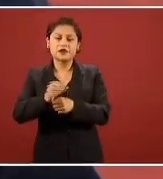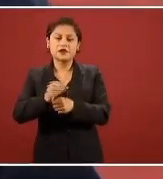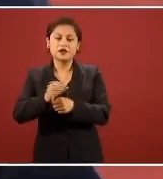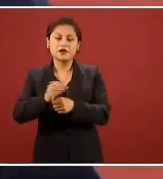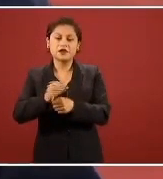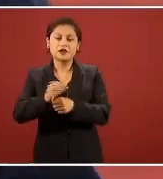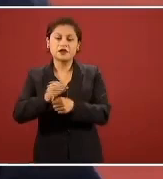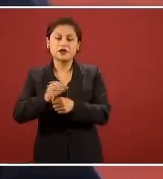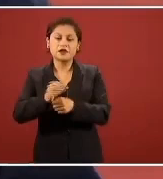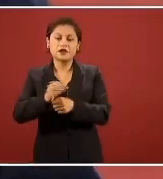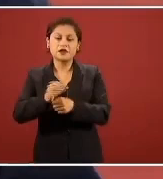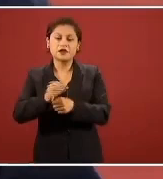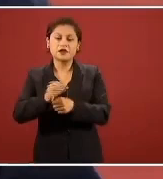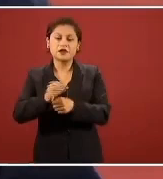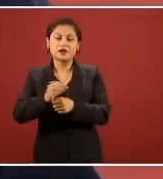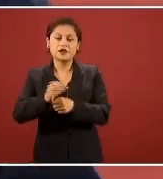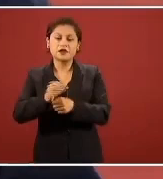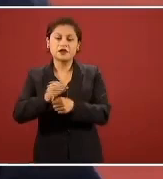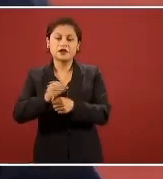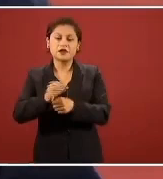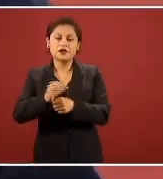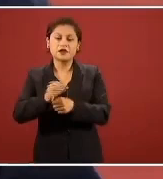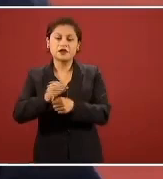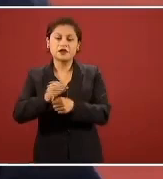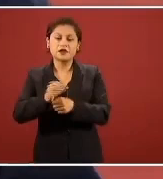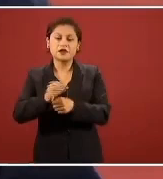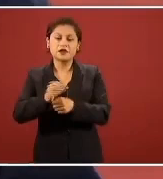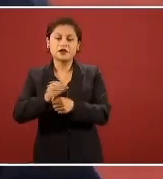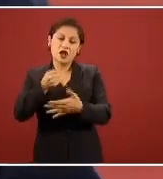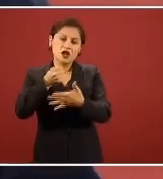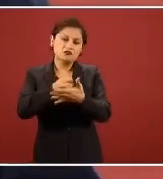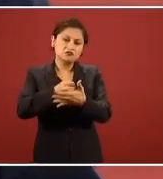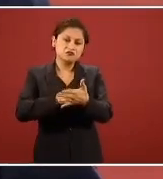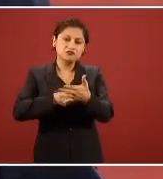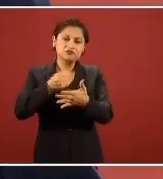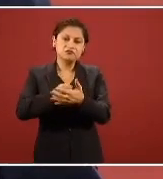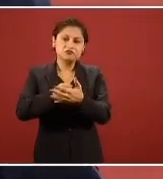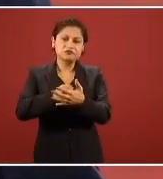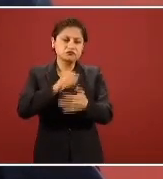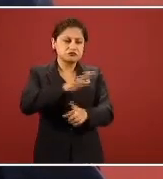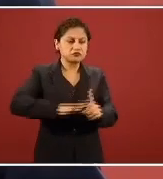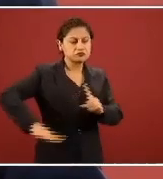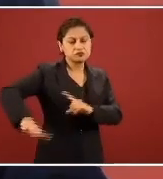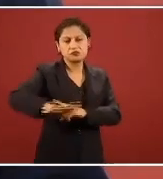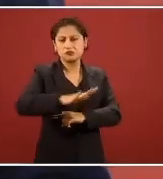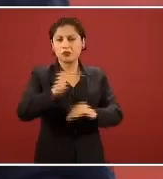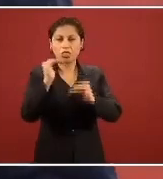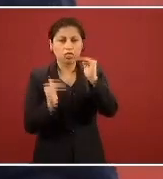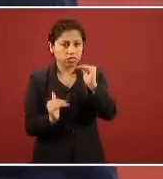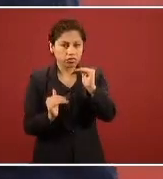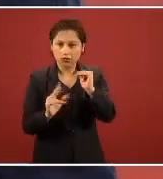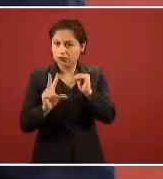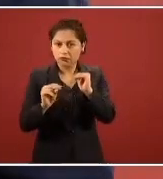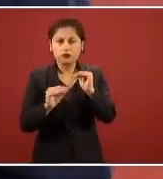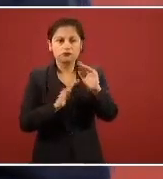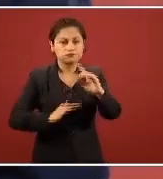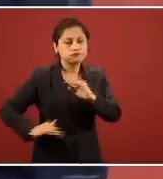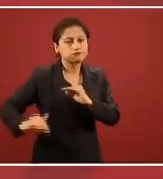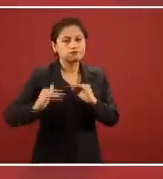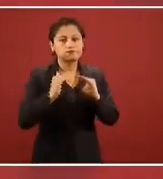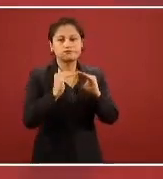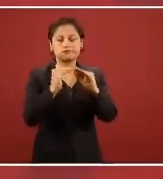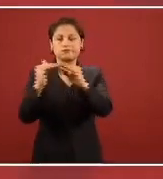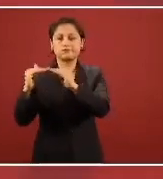In order to see if there is no inequality. En México. In Mexico. En